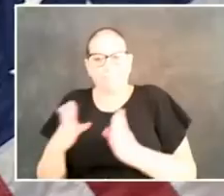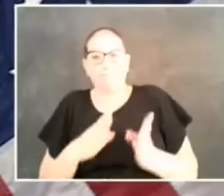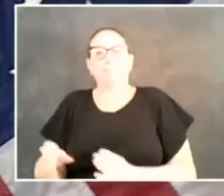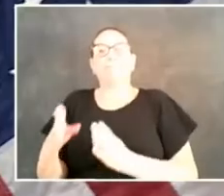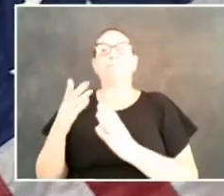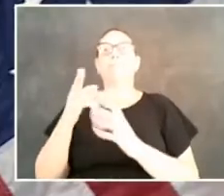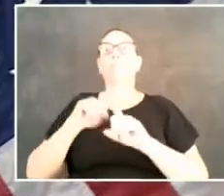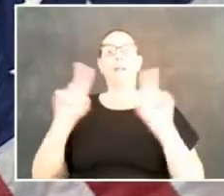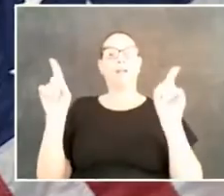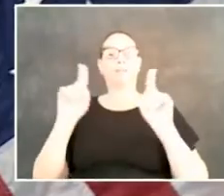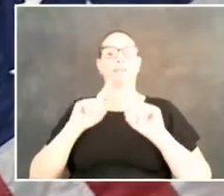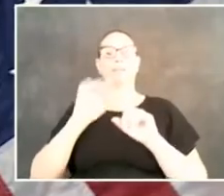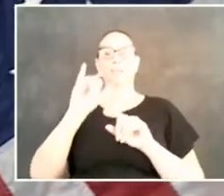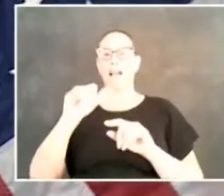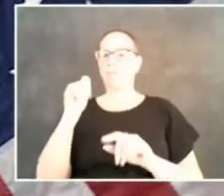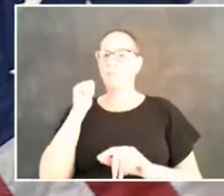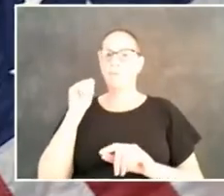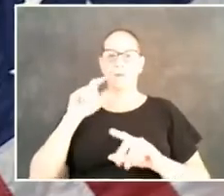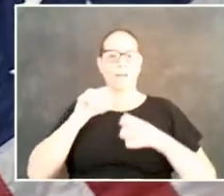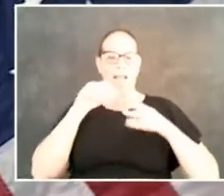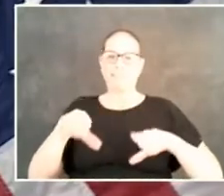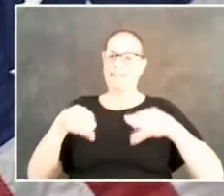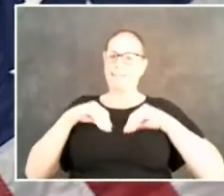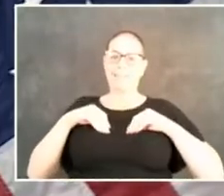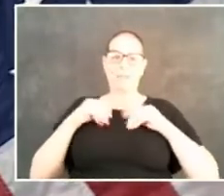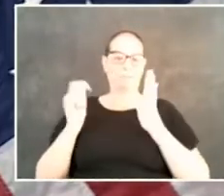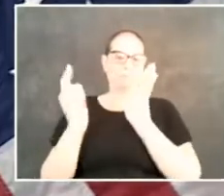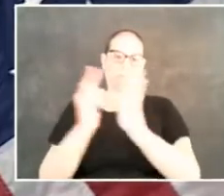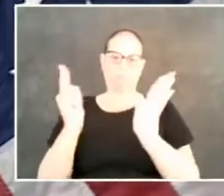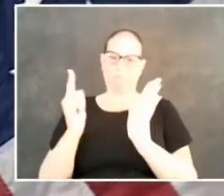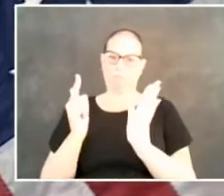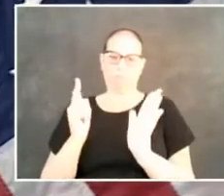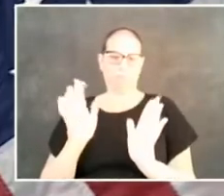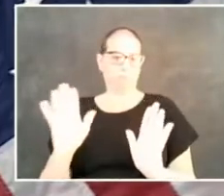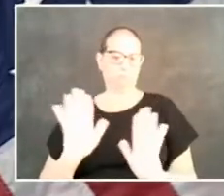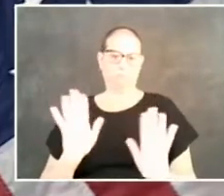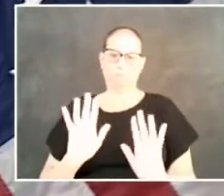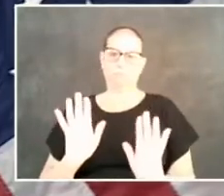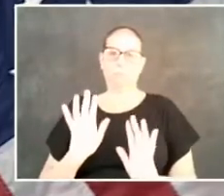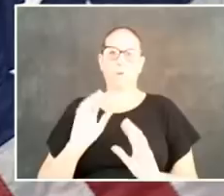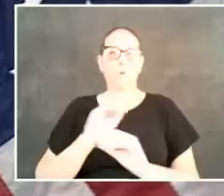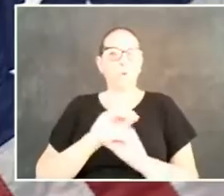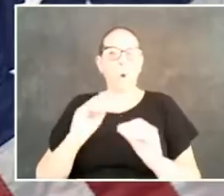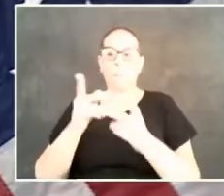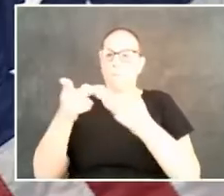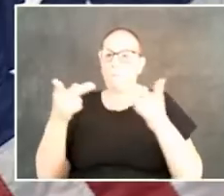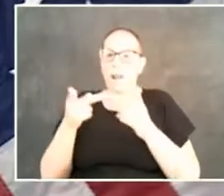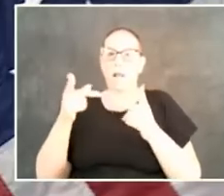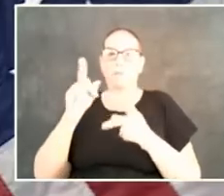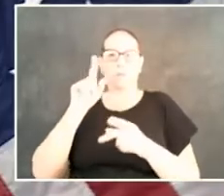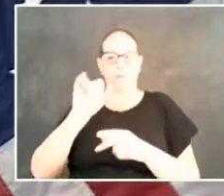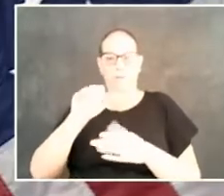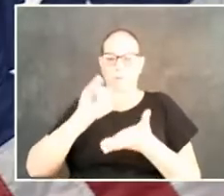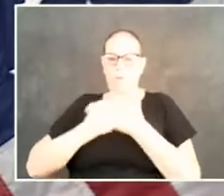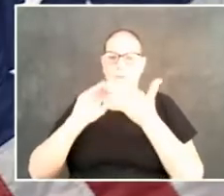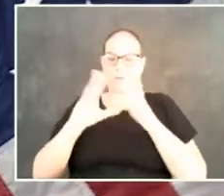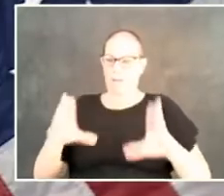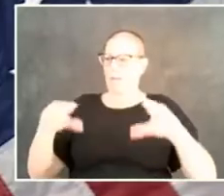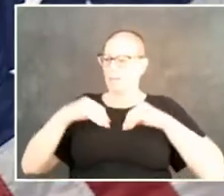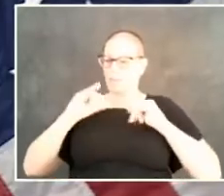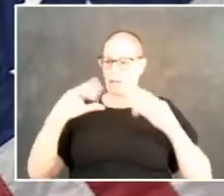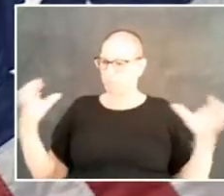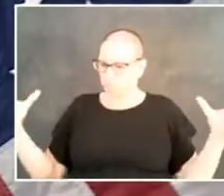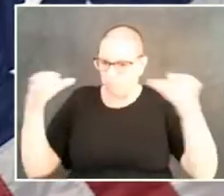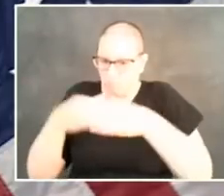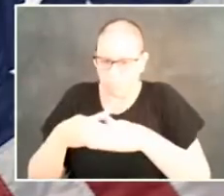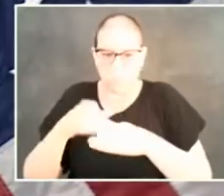that to exist anywhere in New York City at this point while we're going through this emergency. And I've been very clear, and Commissioner Shea's been very